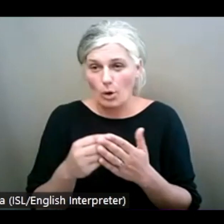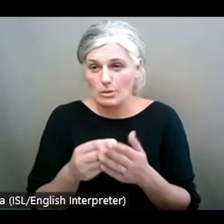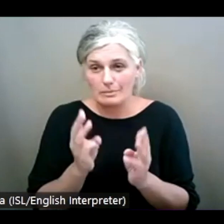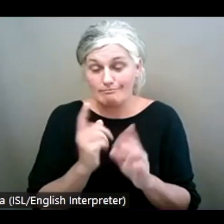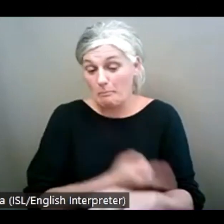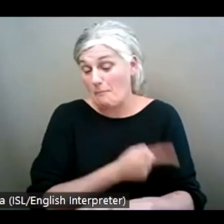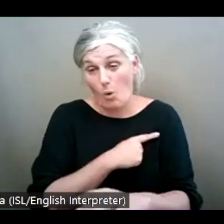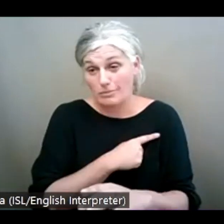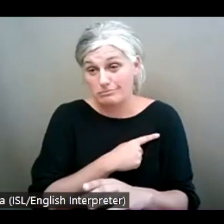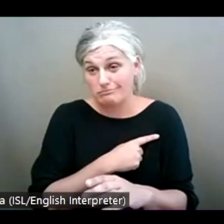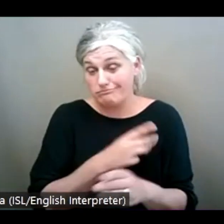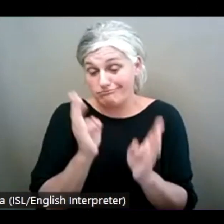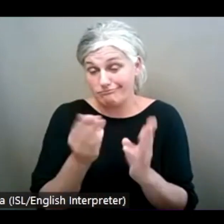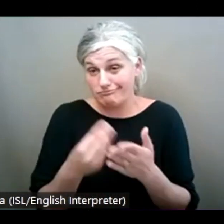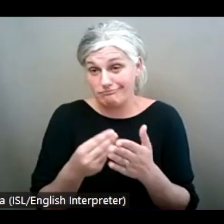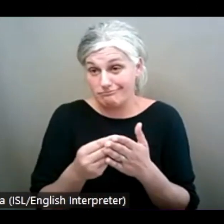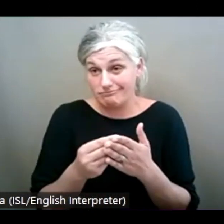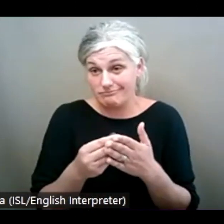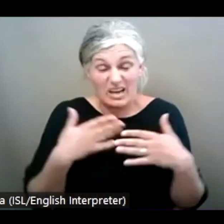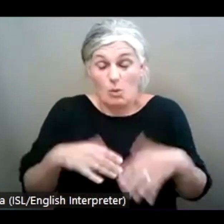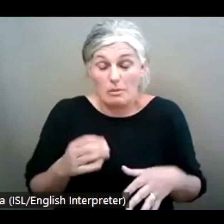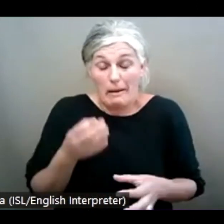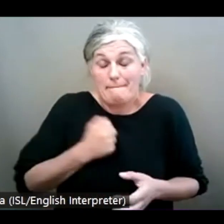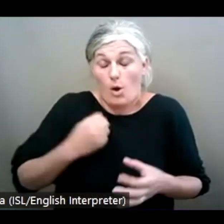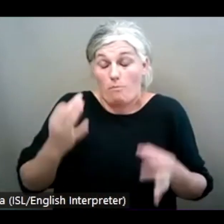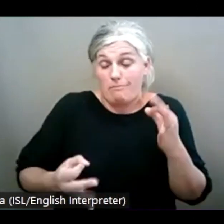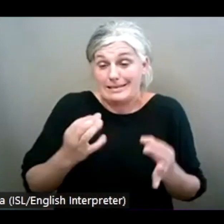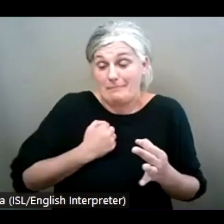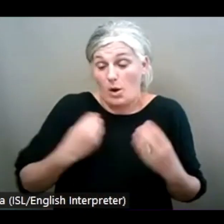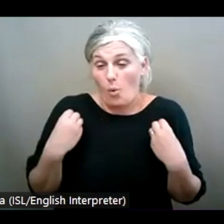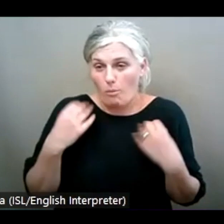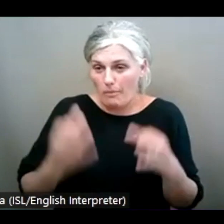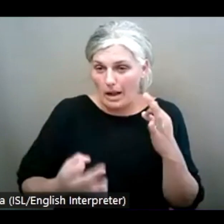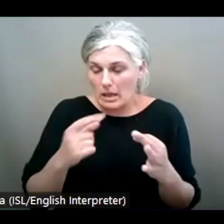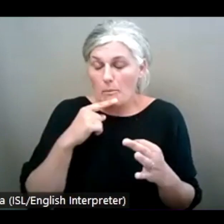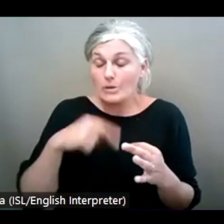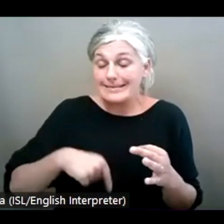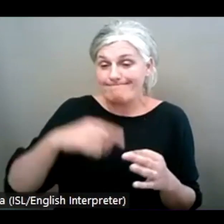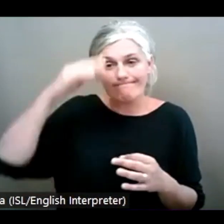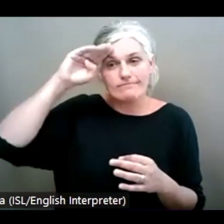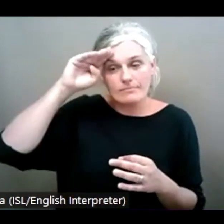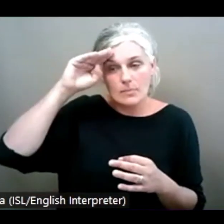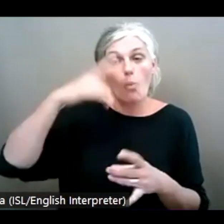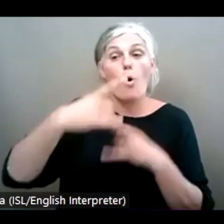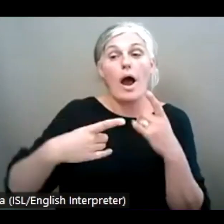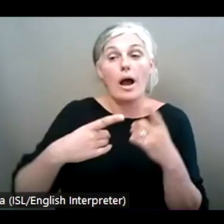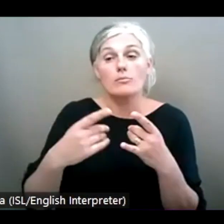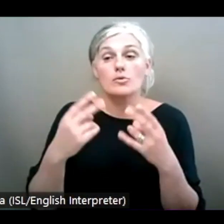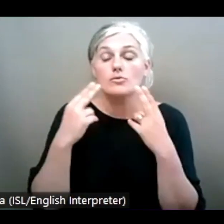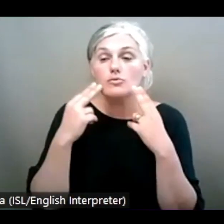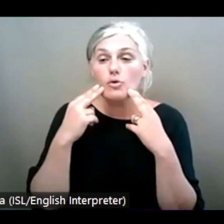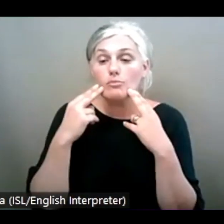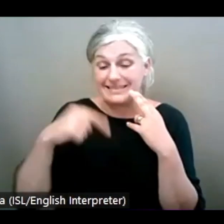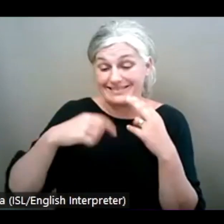And I'm not bringing my own politics into it, but it's money and power. Ireland, what happened with the usual craze with this country